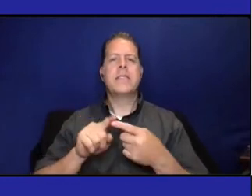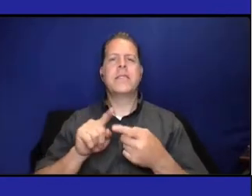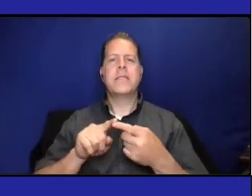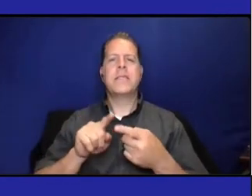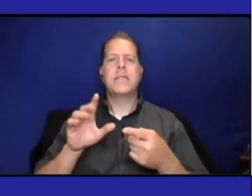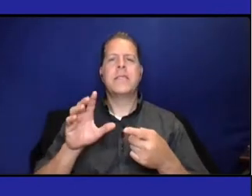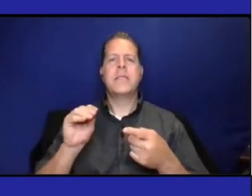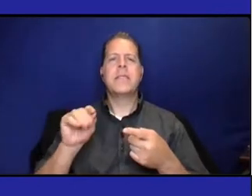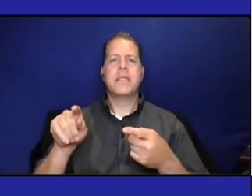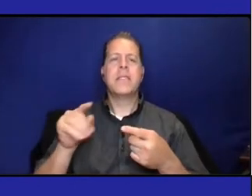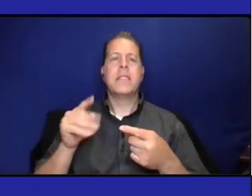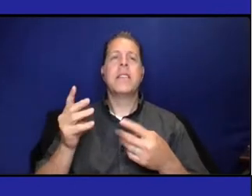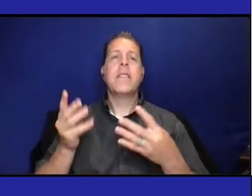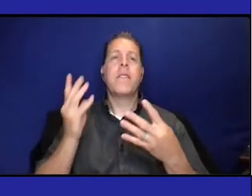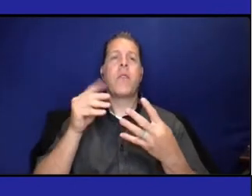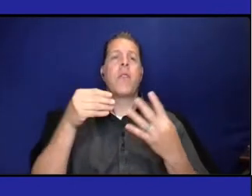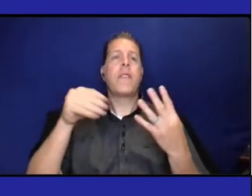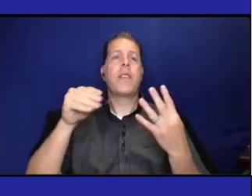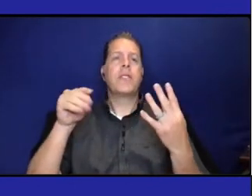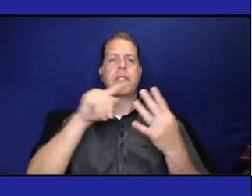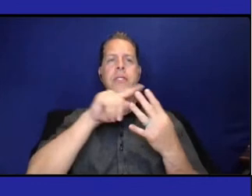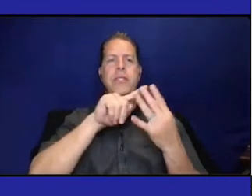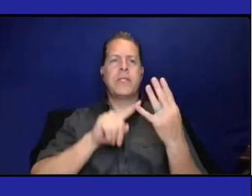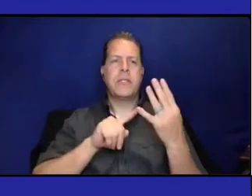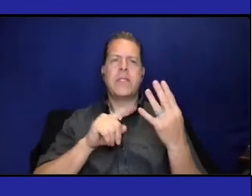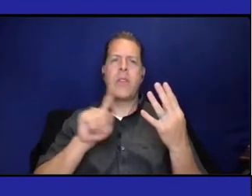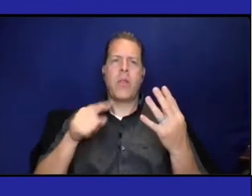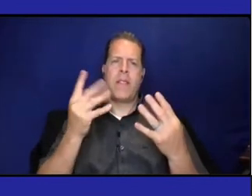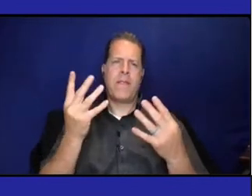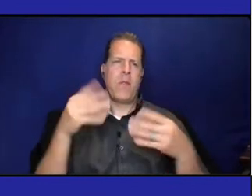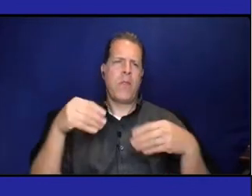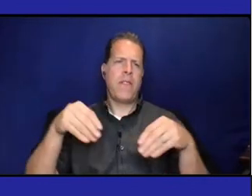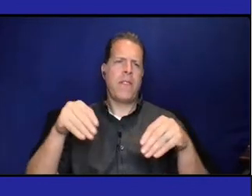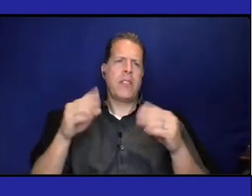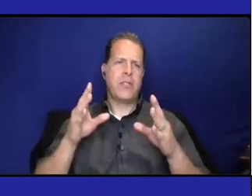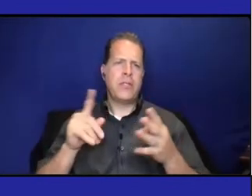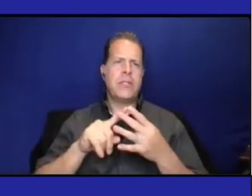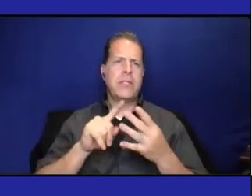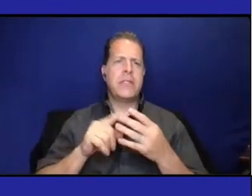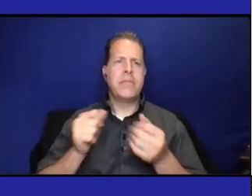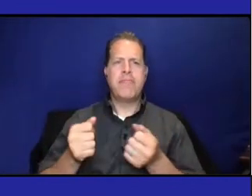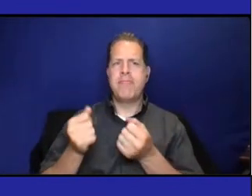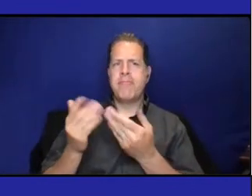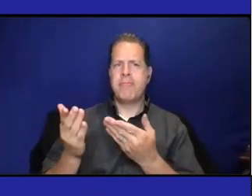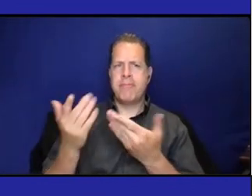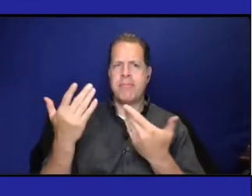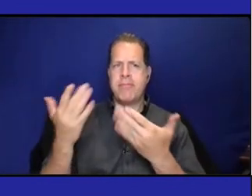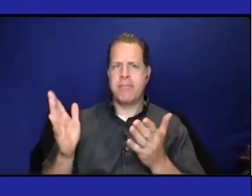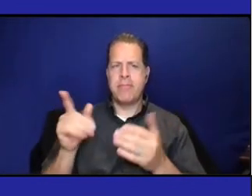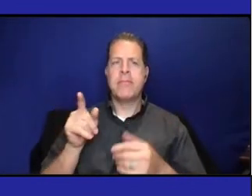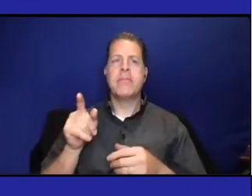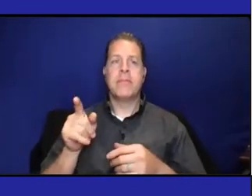four vendors were, there were only four vendors. They all presented proposals. After the